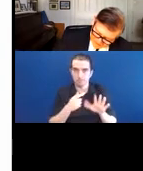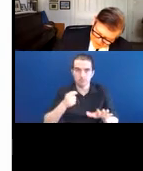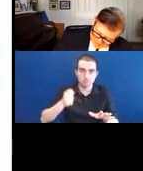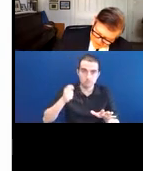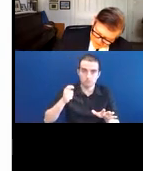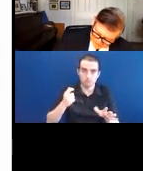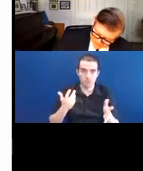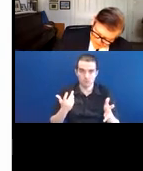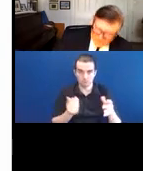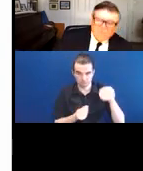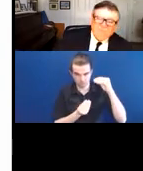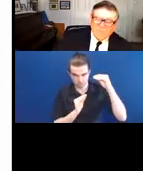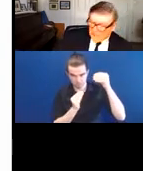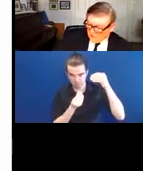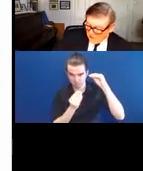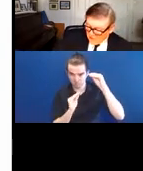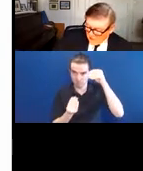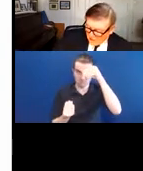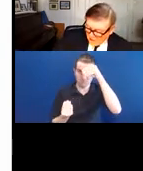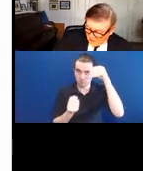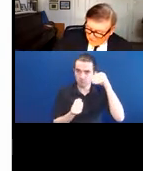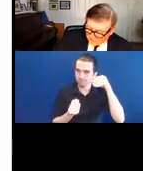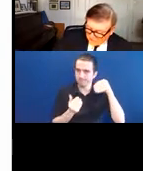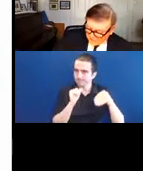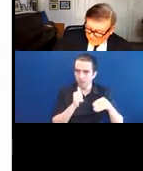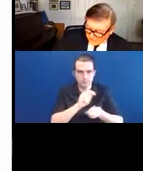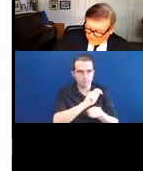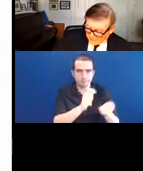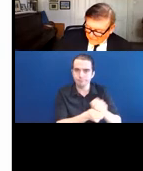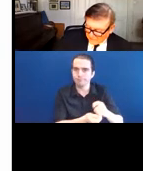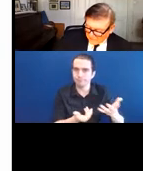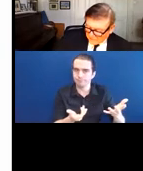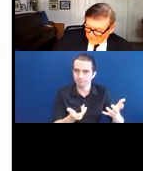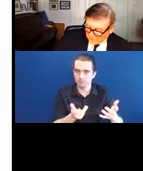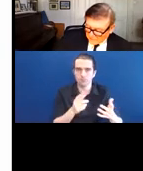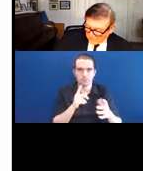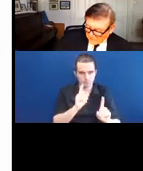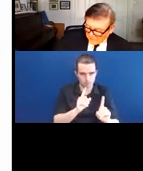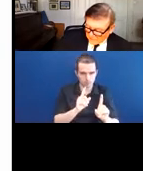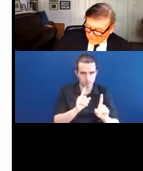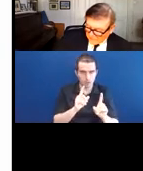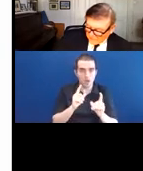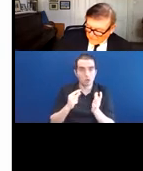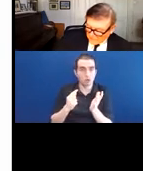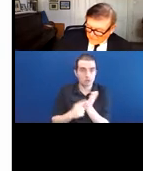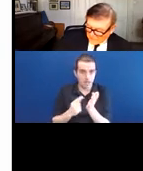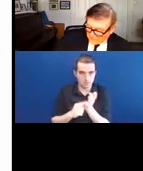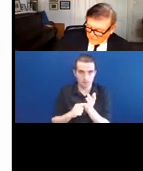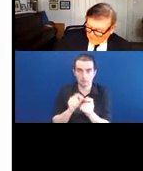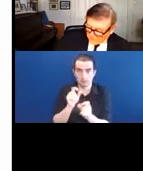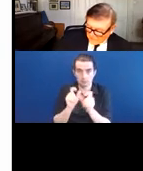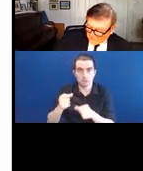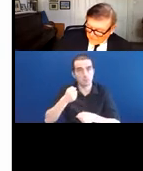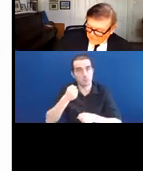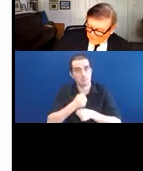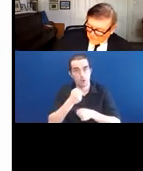Okay, in Uganda, at least as a medical worker, I have visited most of the hospitals. Accessibility for persons with hearing